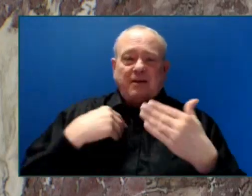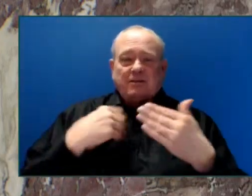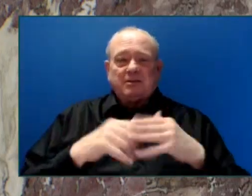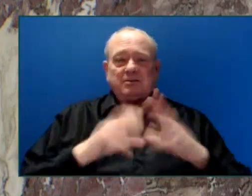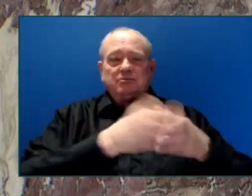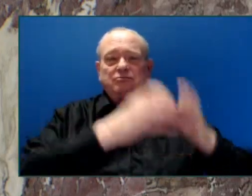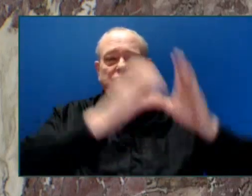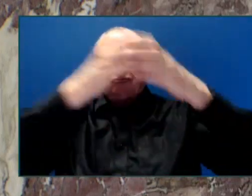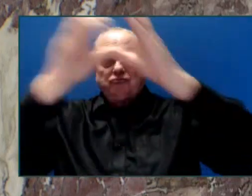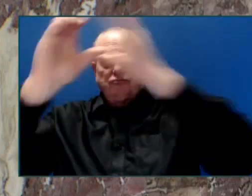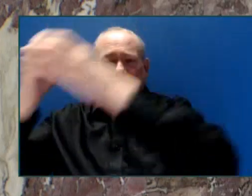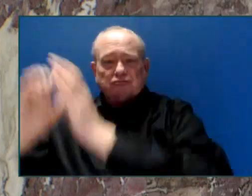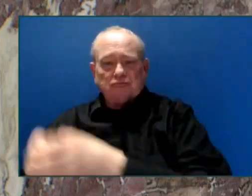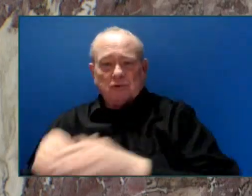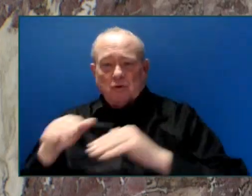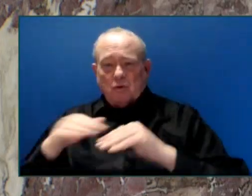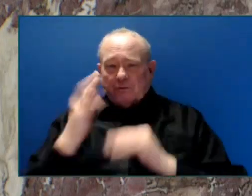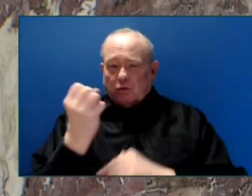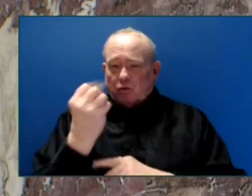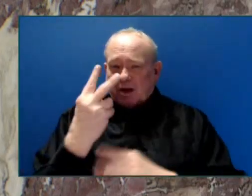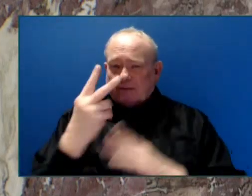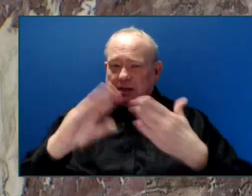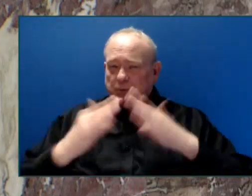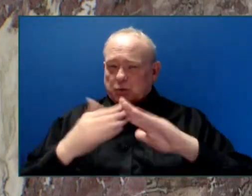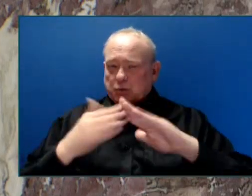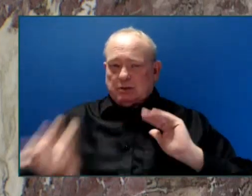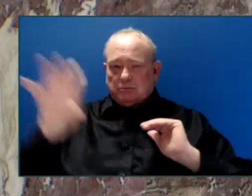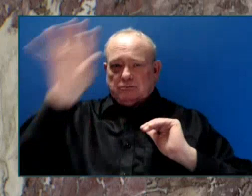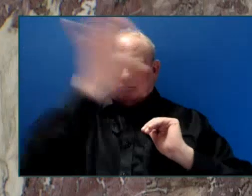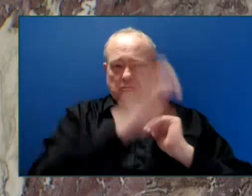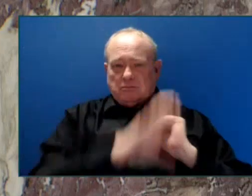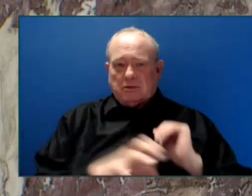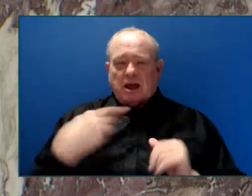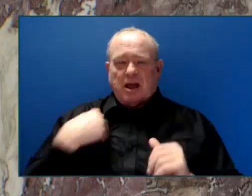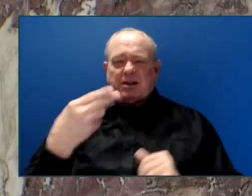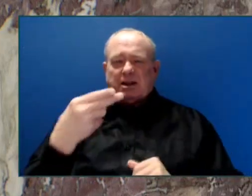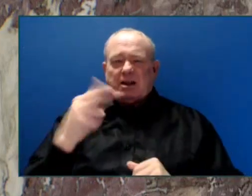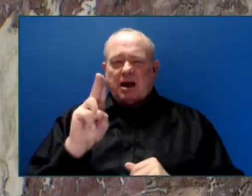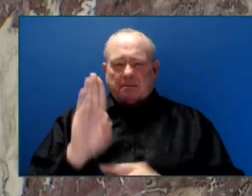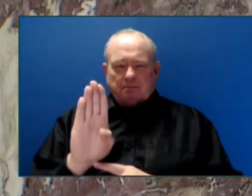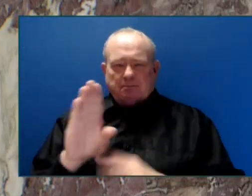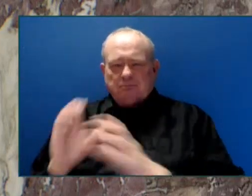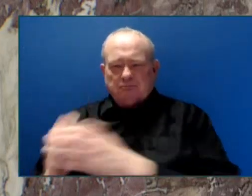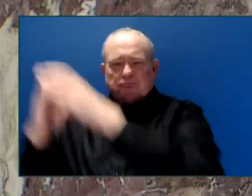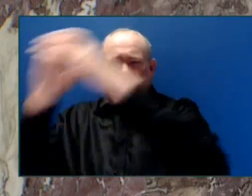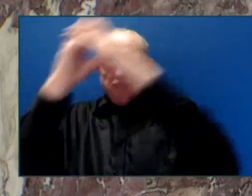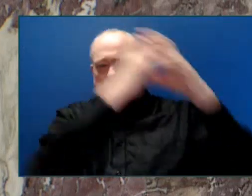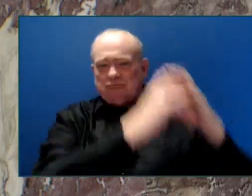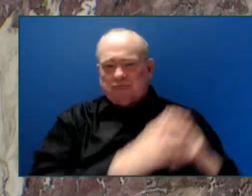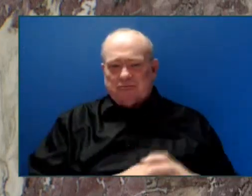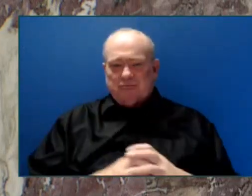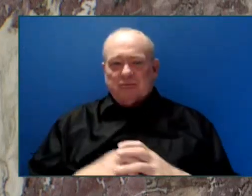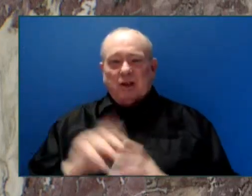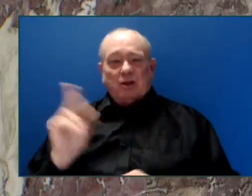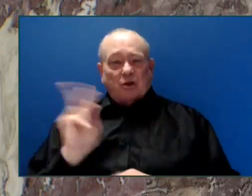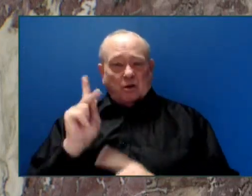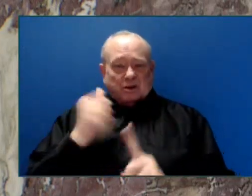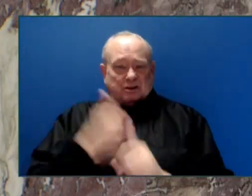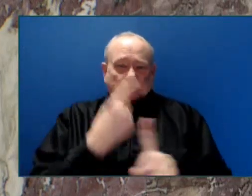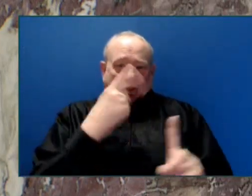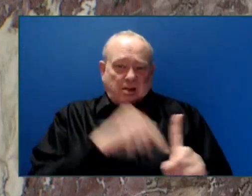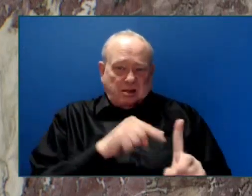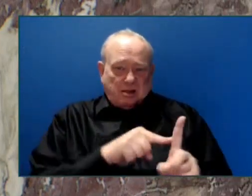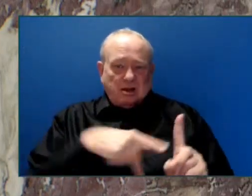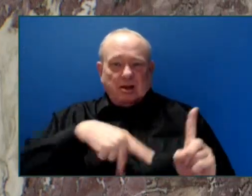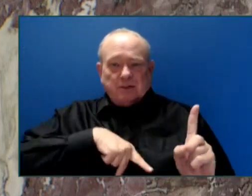deal with many of the challenging offenders the member's talking about. Kelowna being one of those communities, along with Prince George, along with